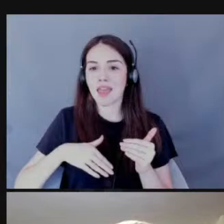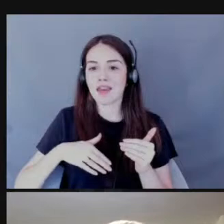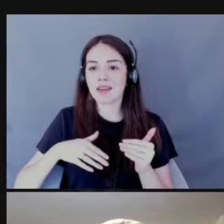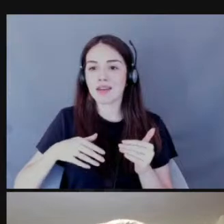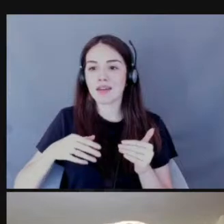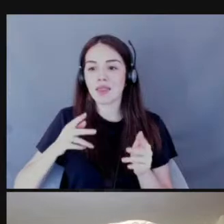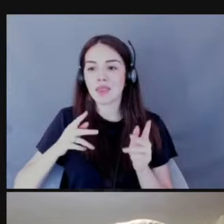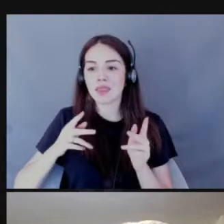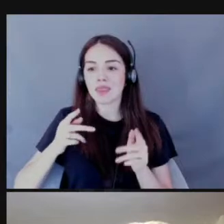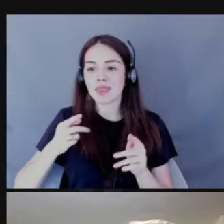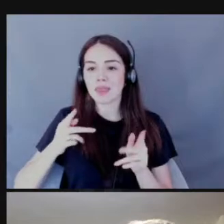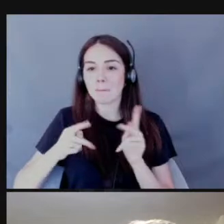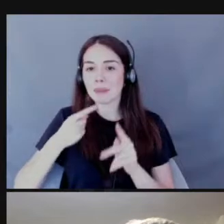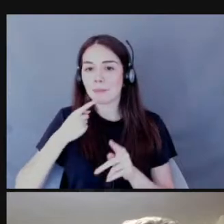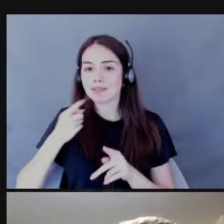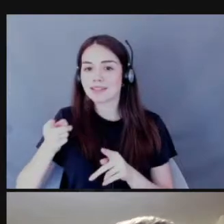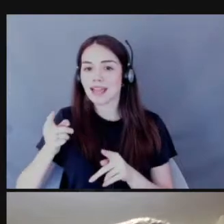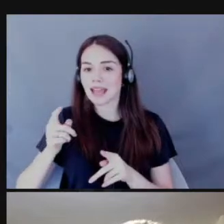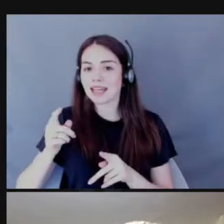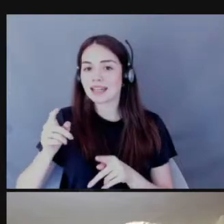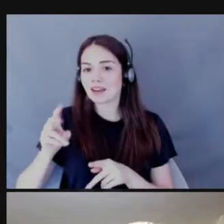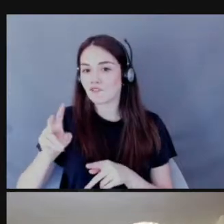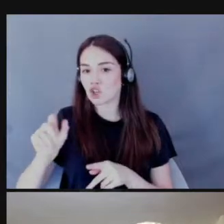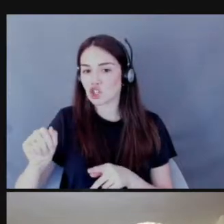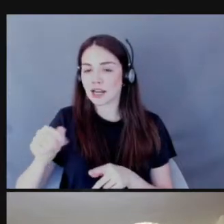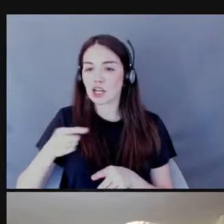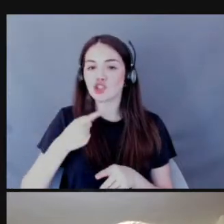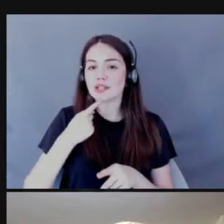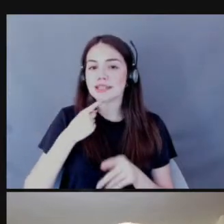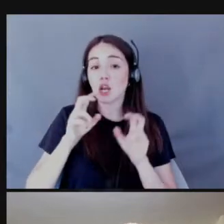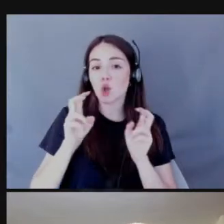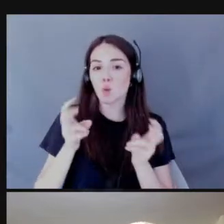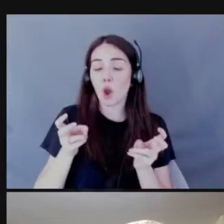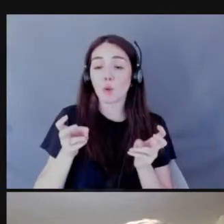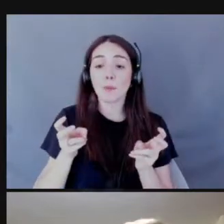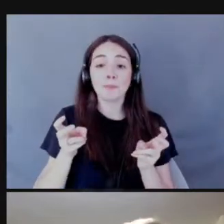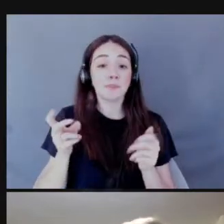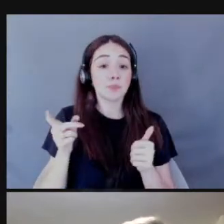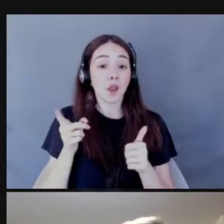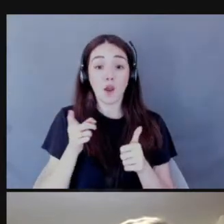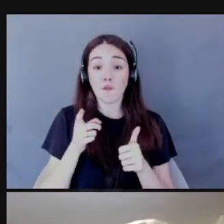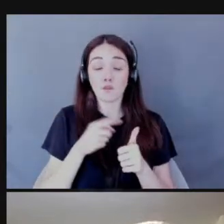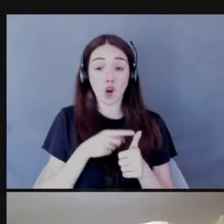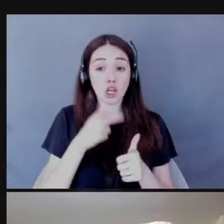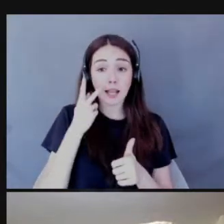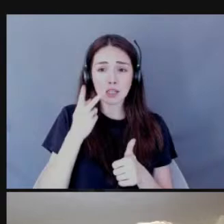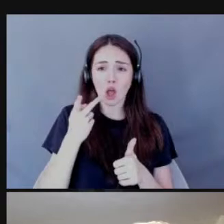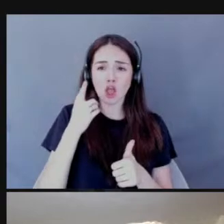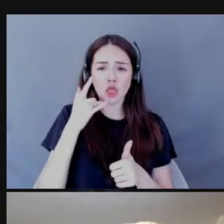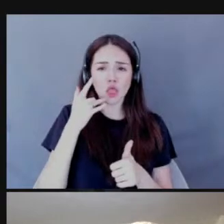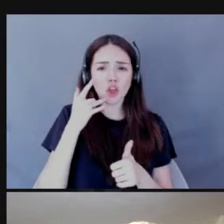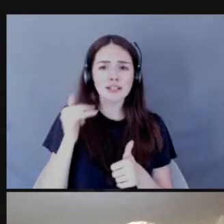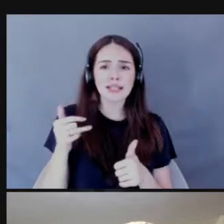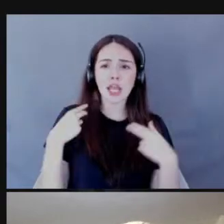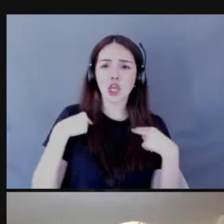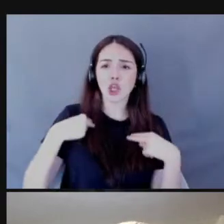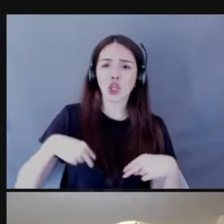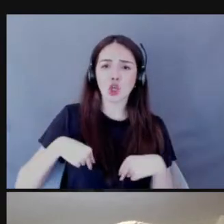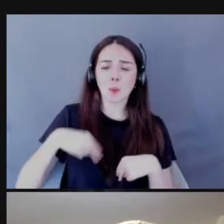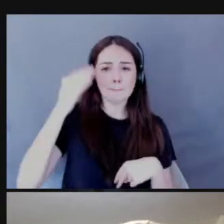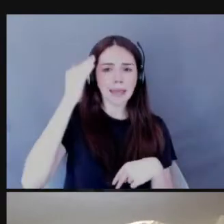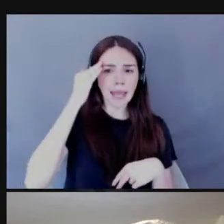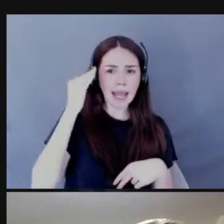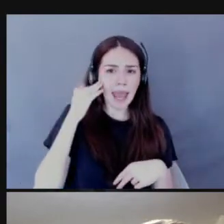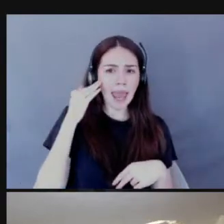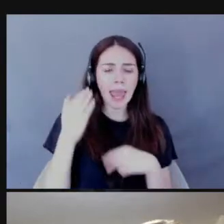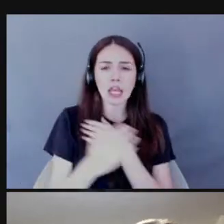And I'll tell you what she saw. Here's what she says. Quote, "At first, it looked like a human head and shoulders. Then she